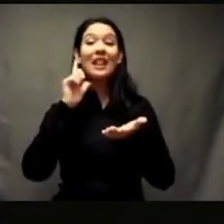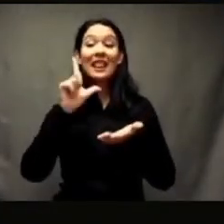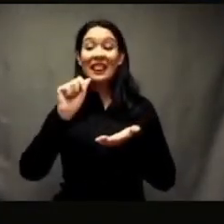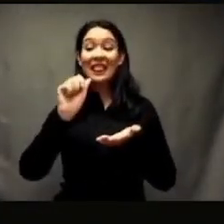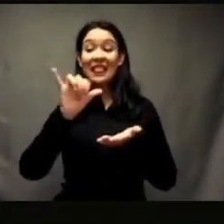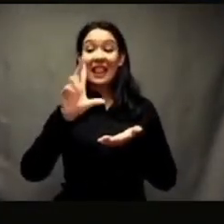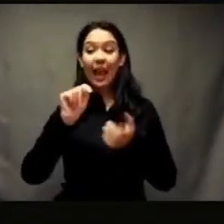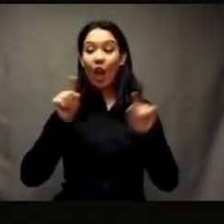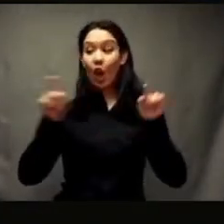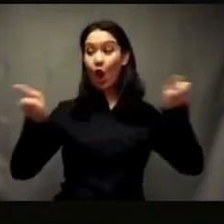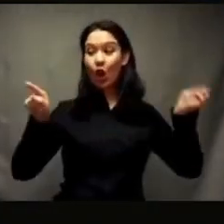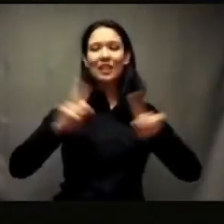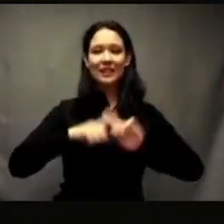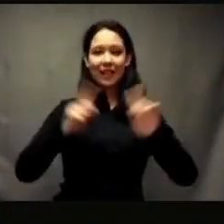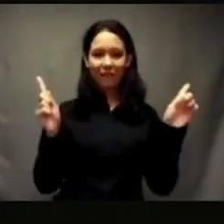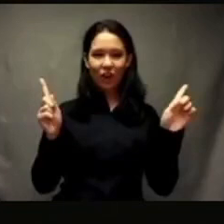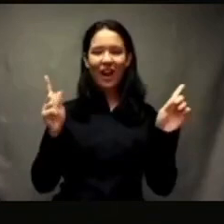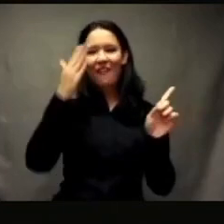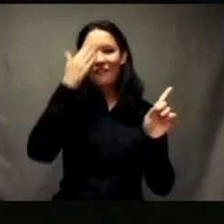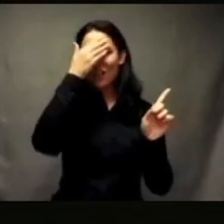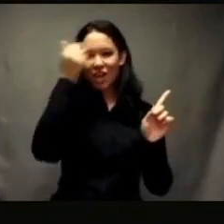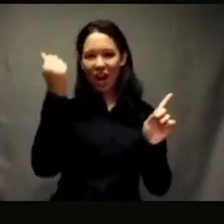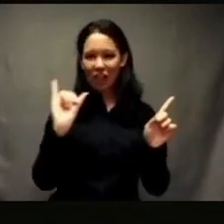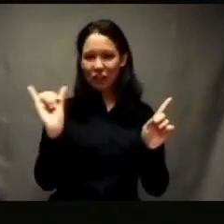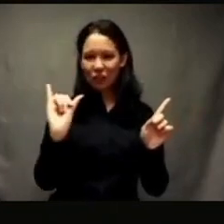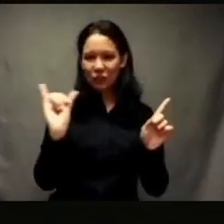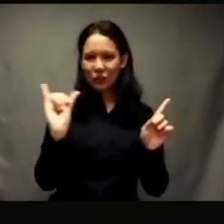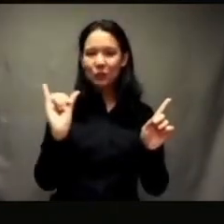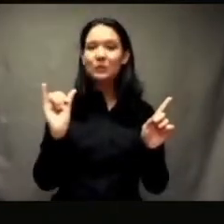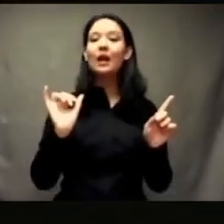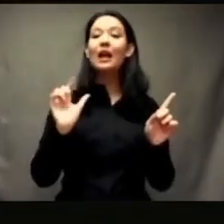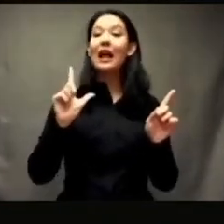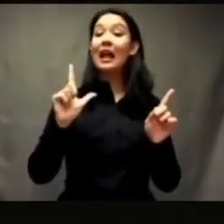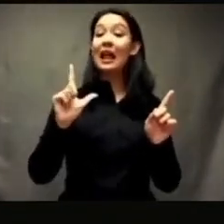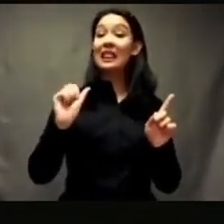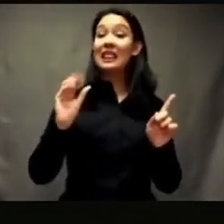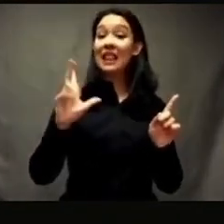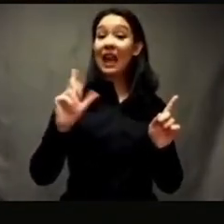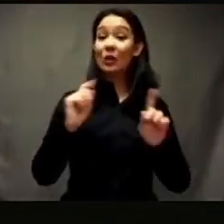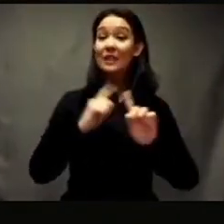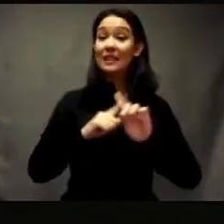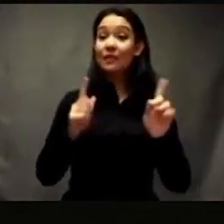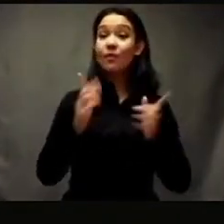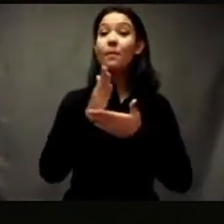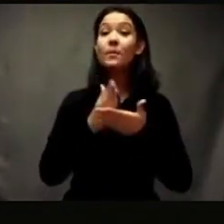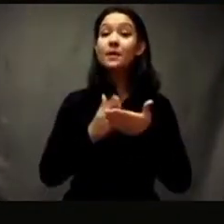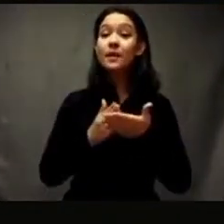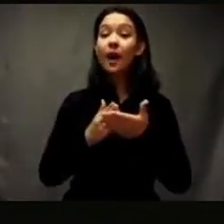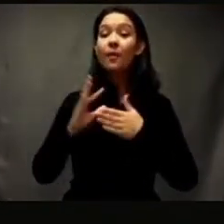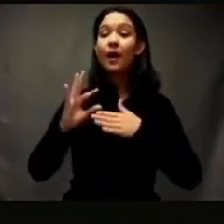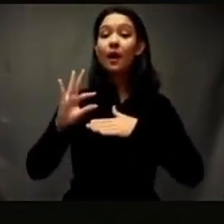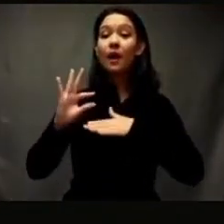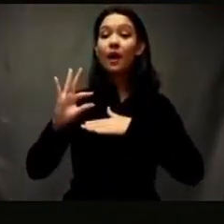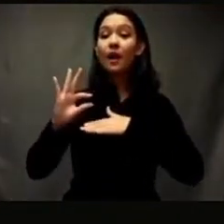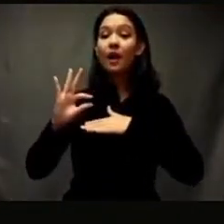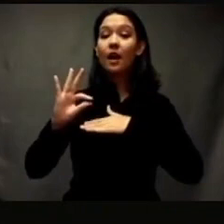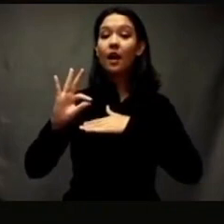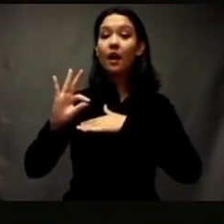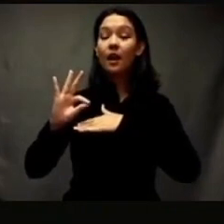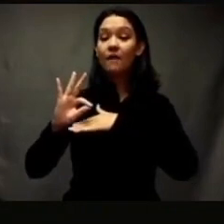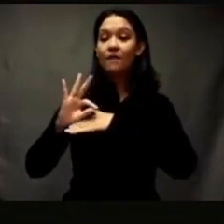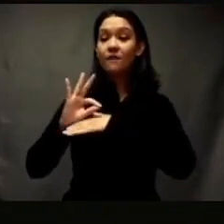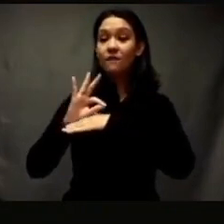also as I'm actually looking at it, I'd forgotten about this, but not only are the layouts different, but some of the functions that are blocks